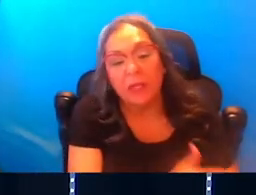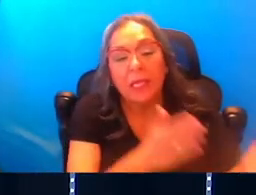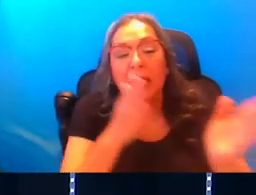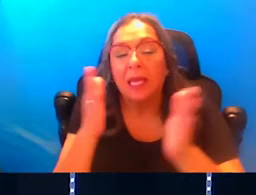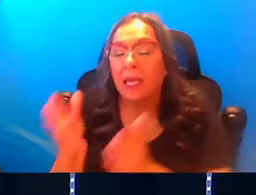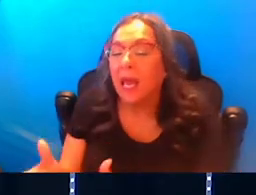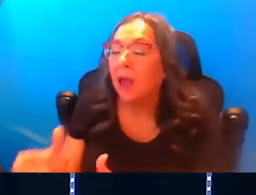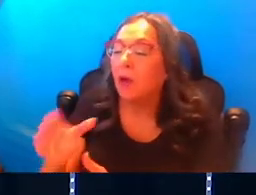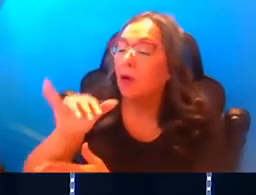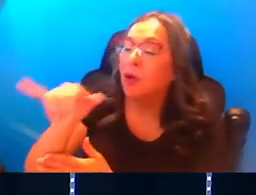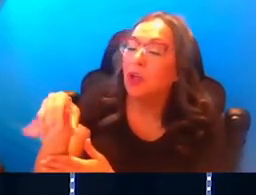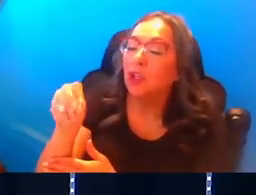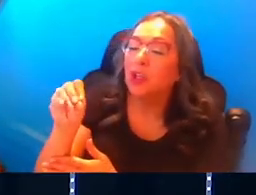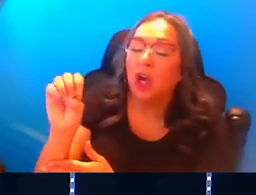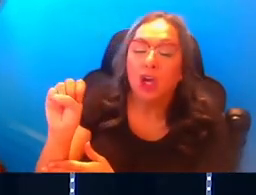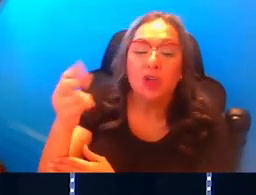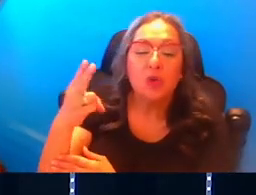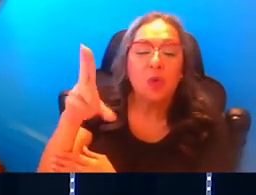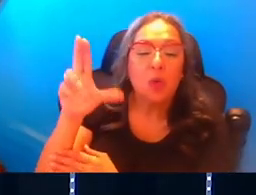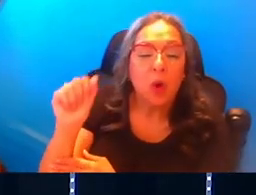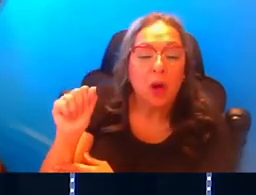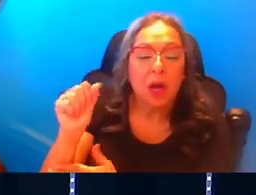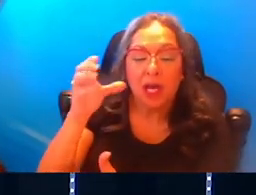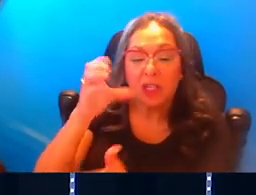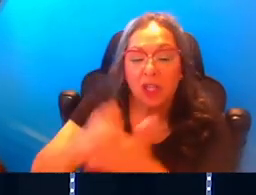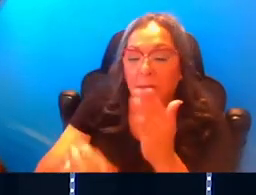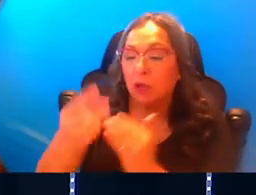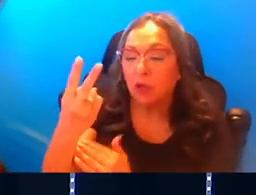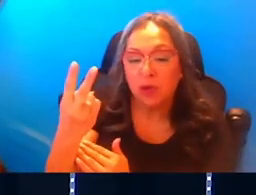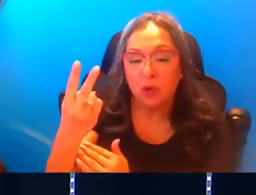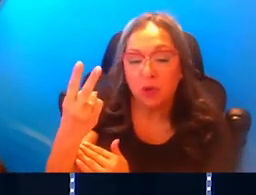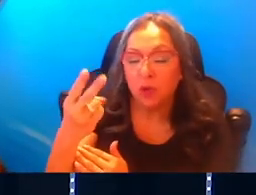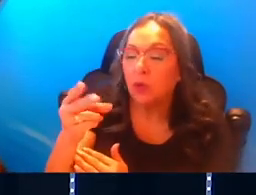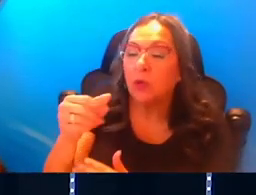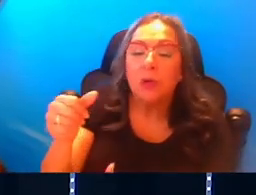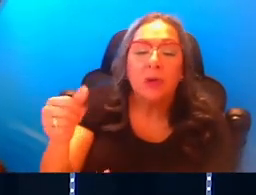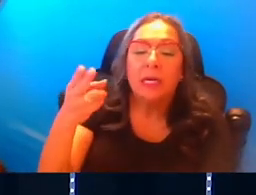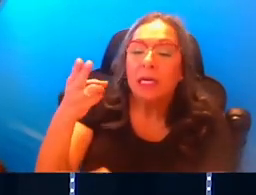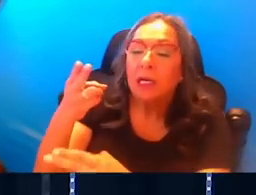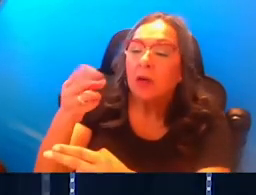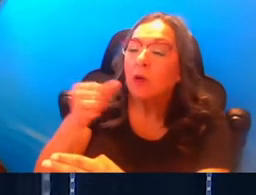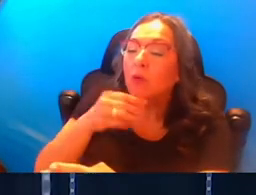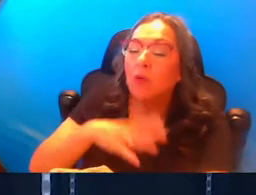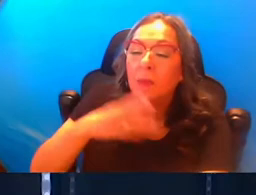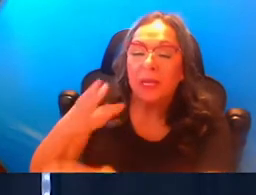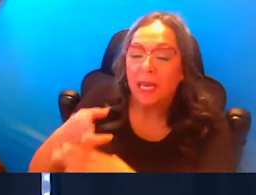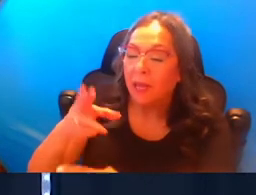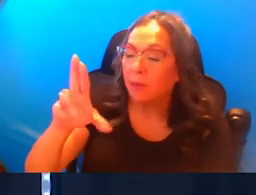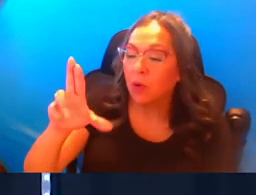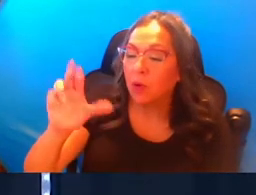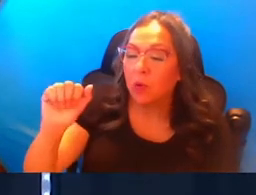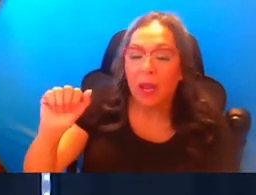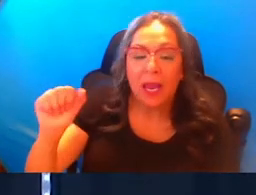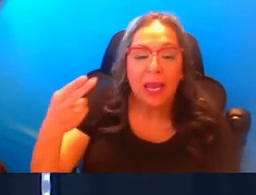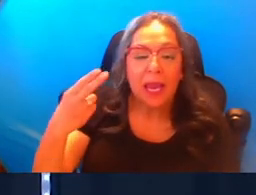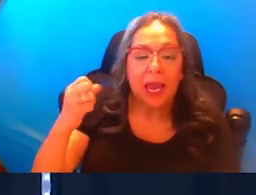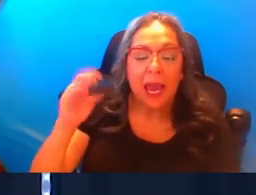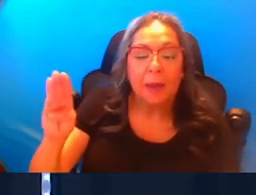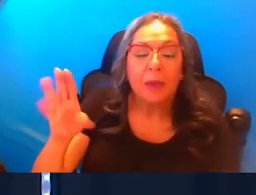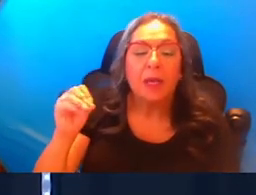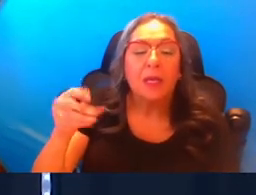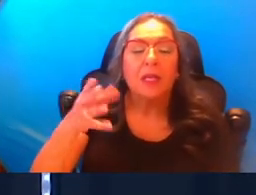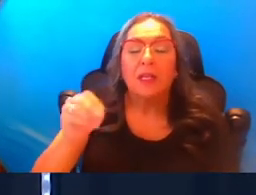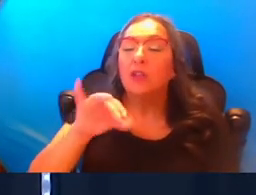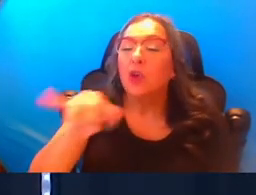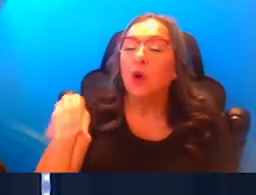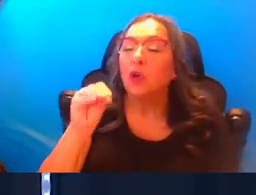Joshua, the book of Joshua, chapter 2. Then Joshua secretly sent out two spies from the Israelite camp